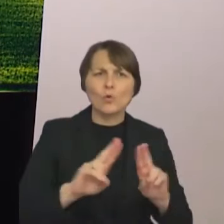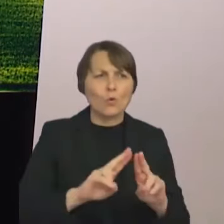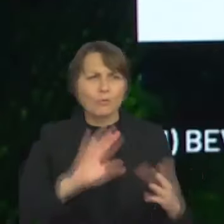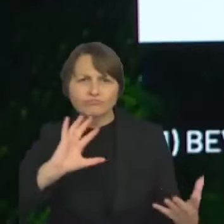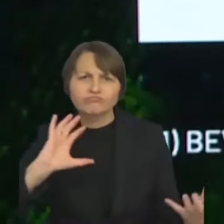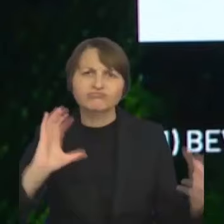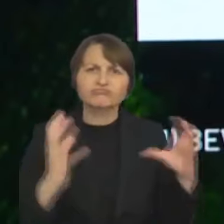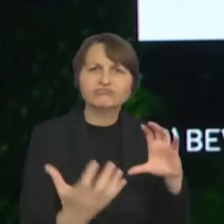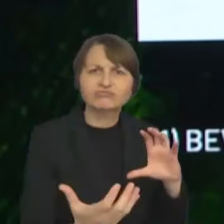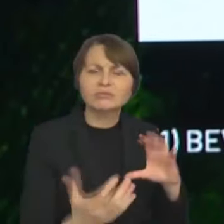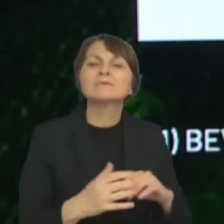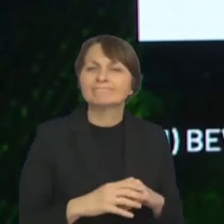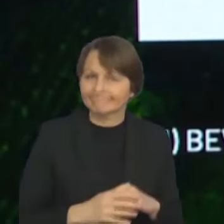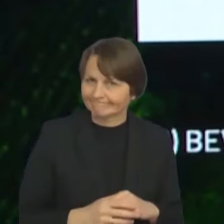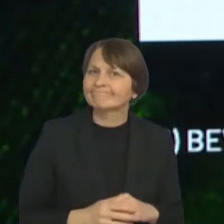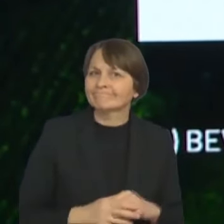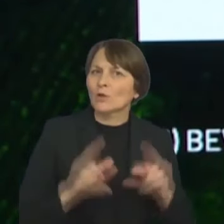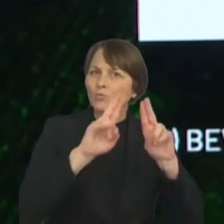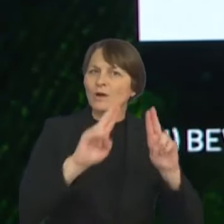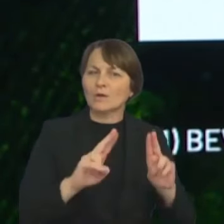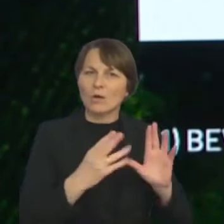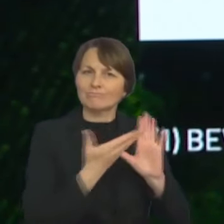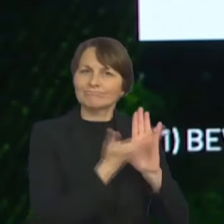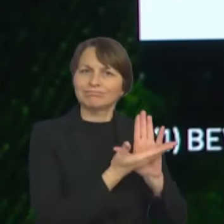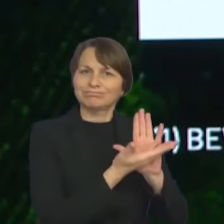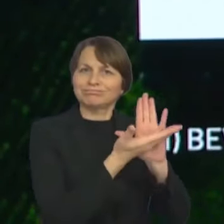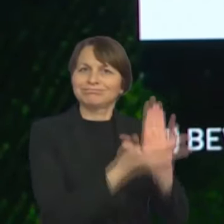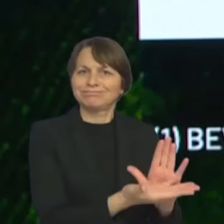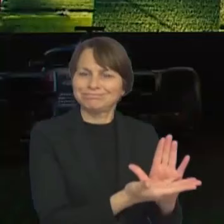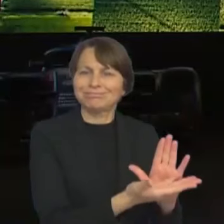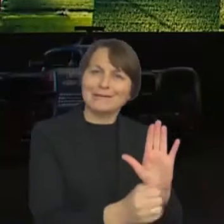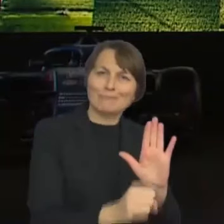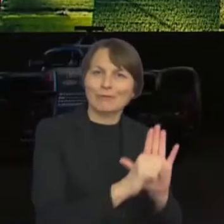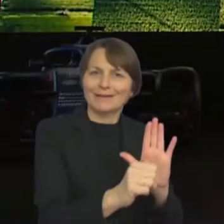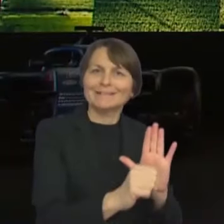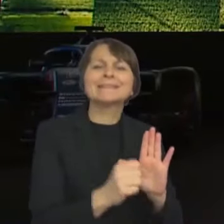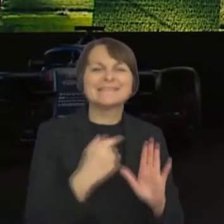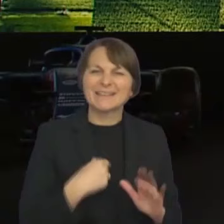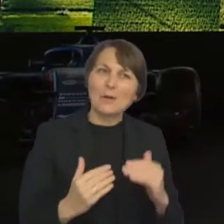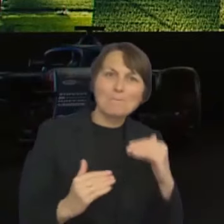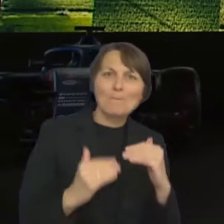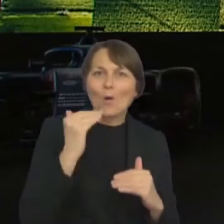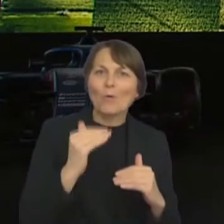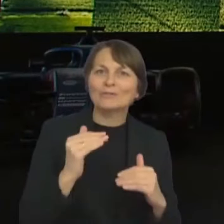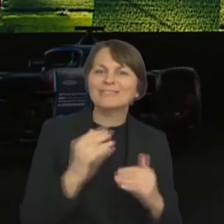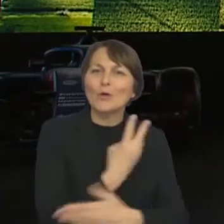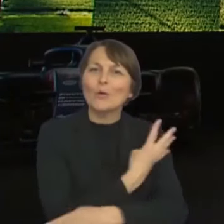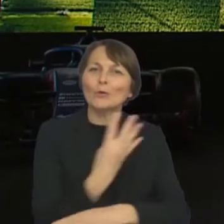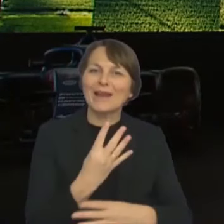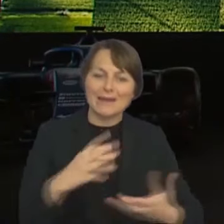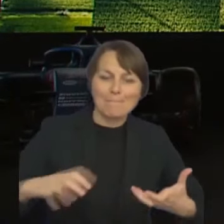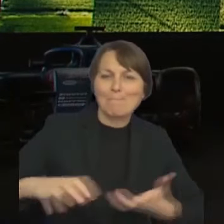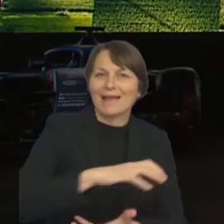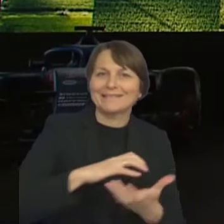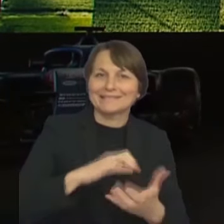has the ambition to become to have the greenest car mix in Europe, with 65% of its sales electrified